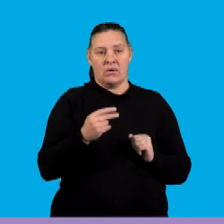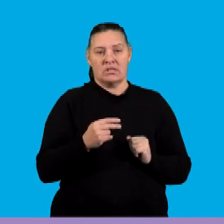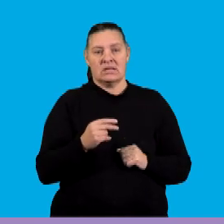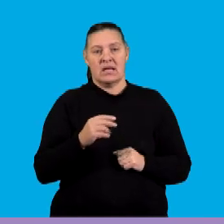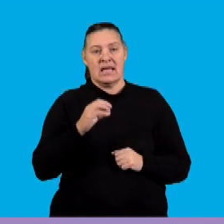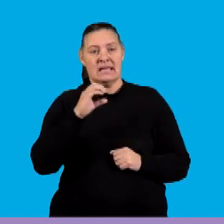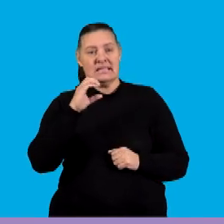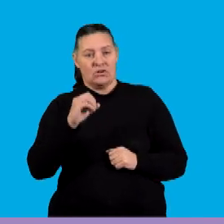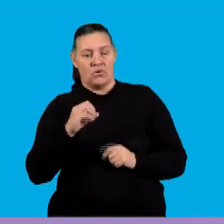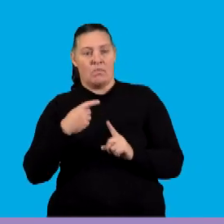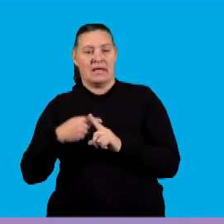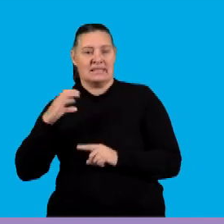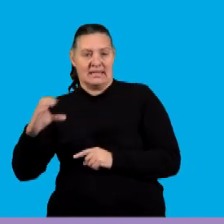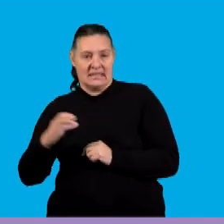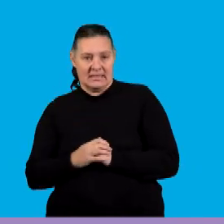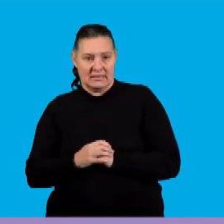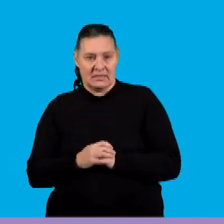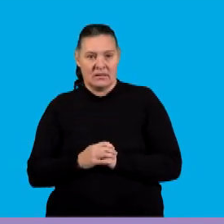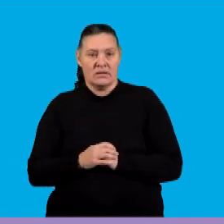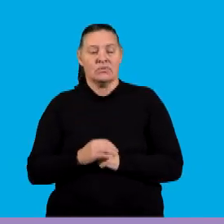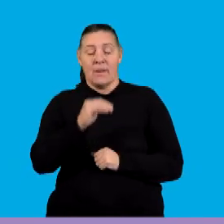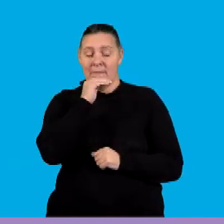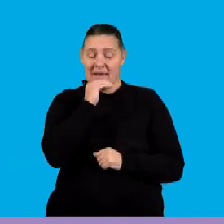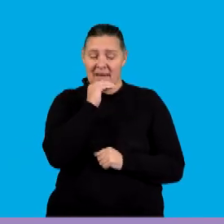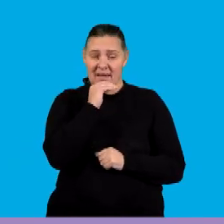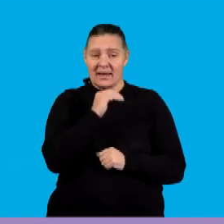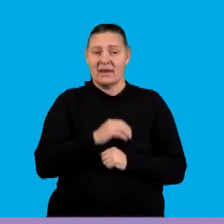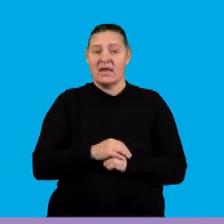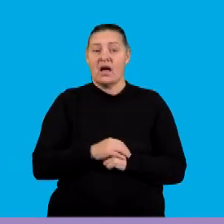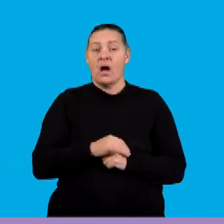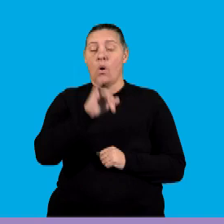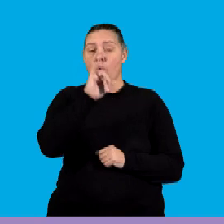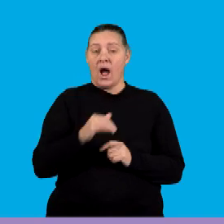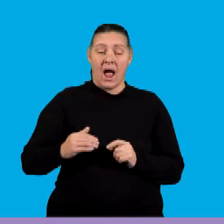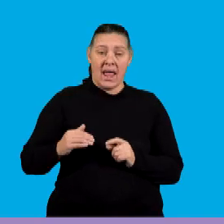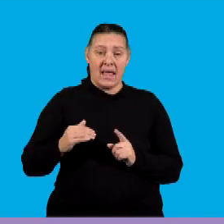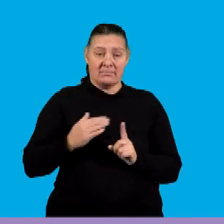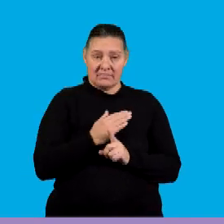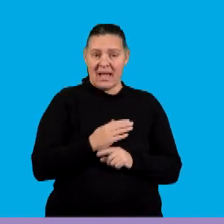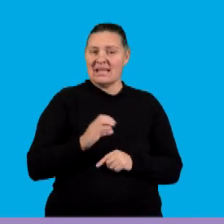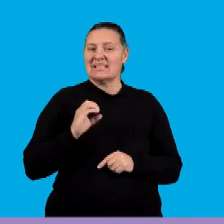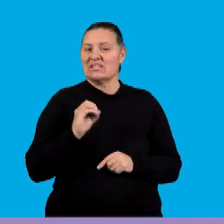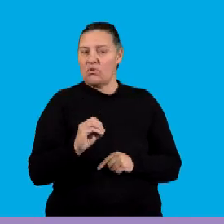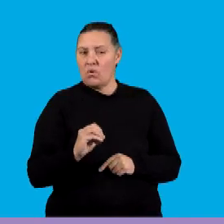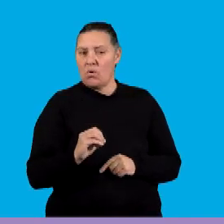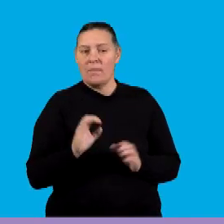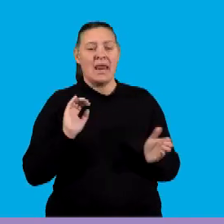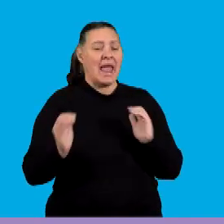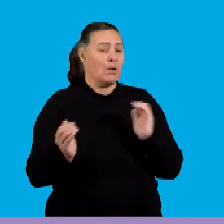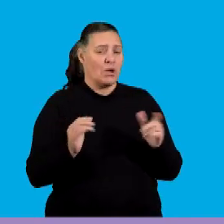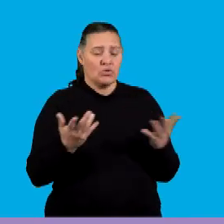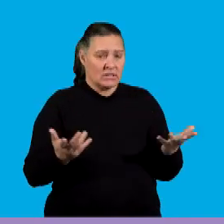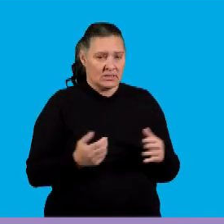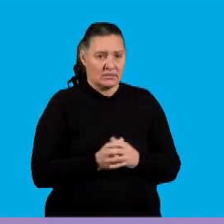on this side and 0 on the other side. So the y-intercept here is 0. But what is the equation of this